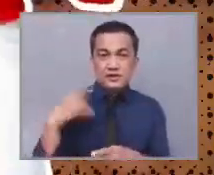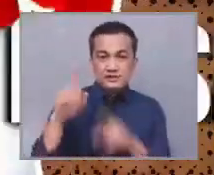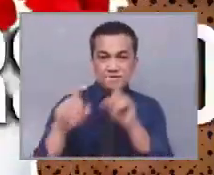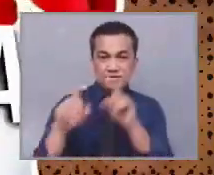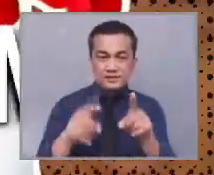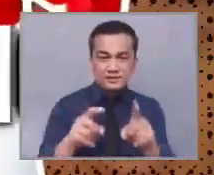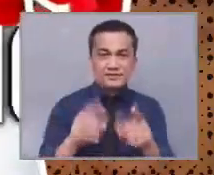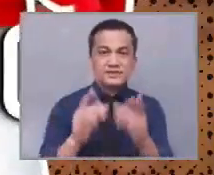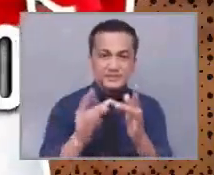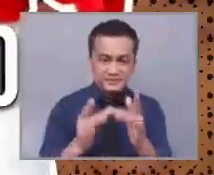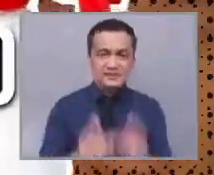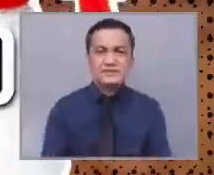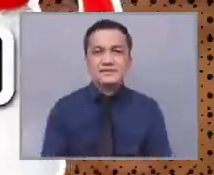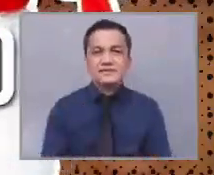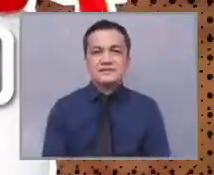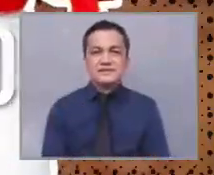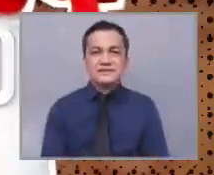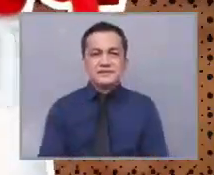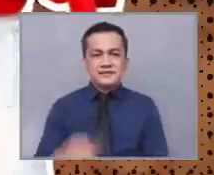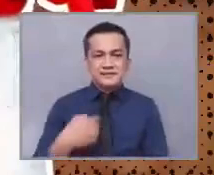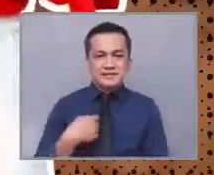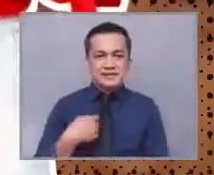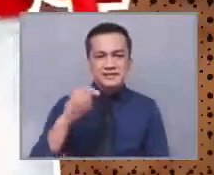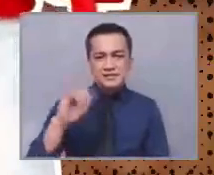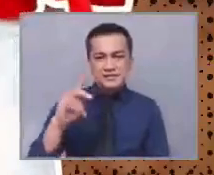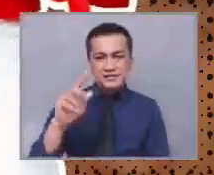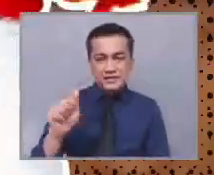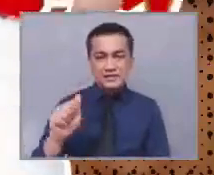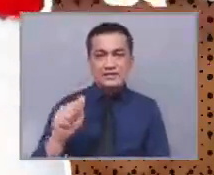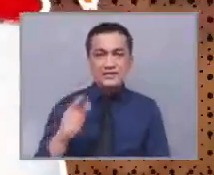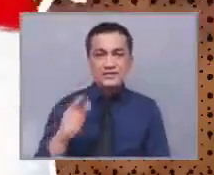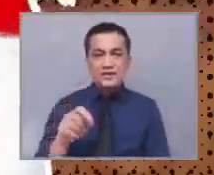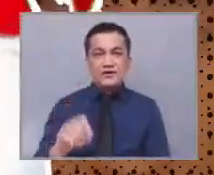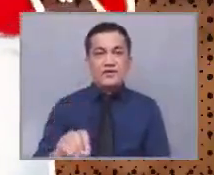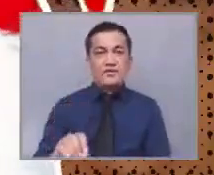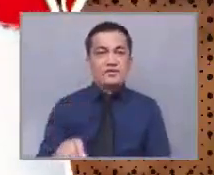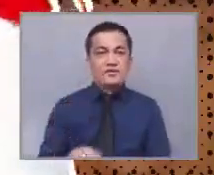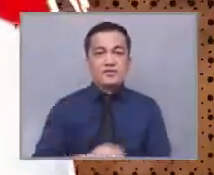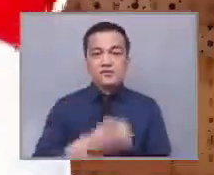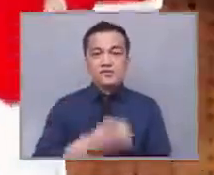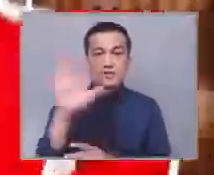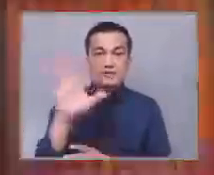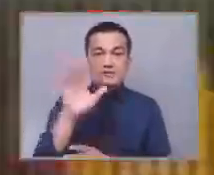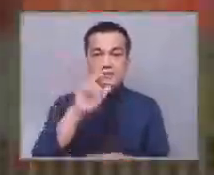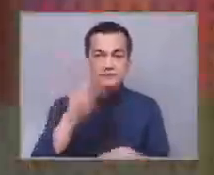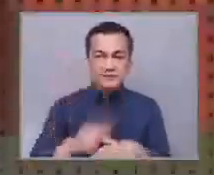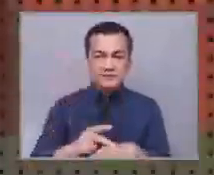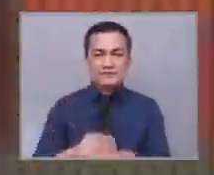accounts. This is Trisha Bersano para sa Morning Show ng Bayan, Rise and Shine, Pilipinas!